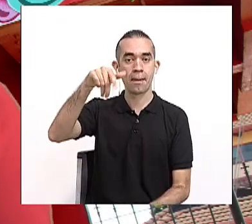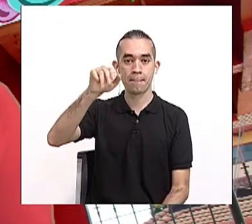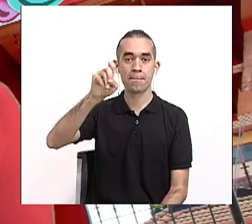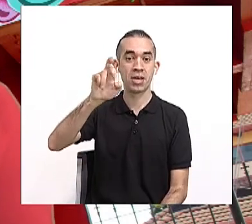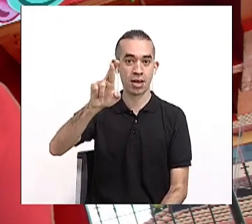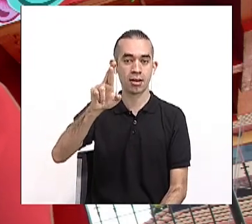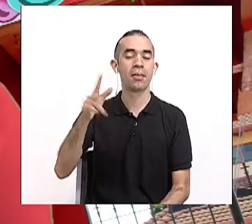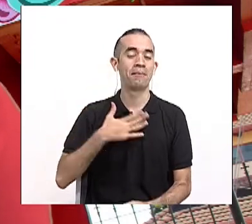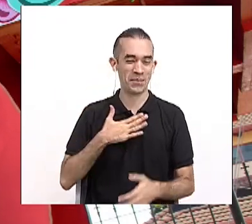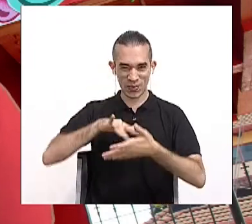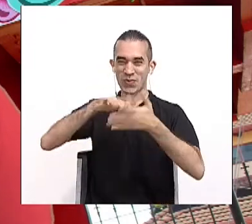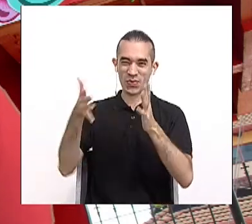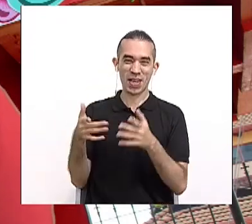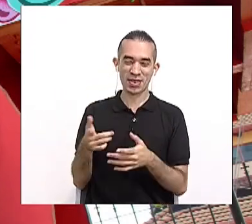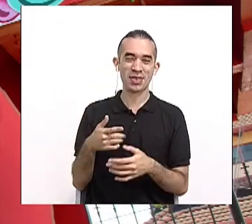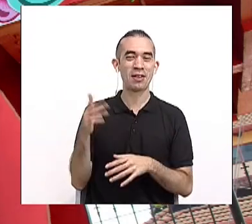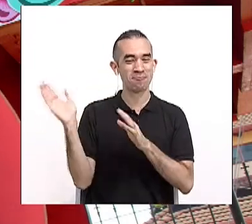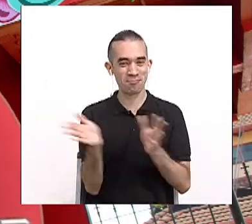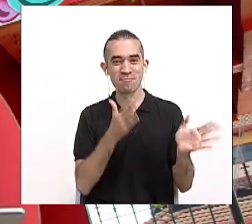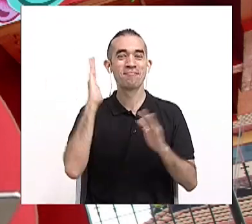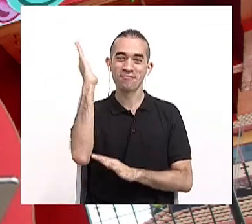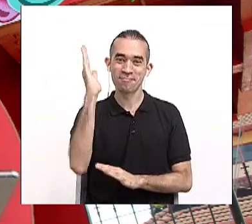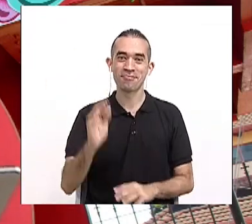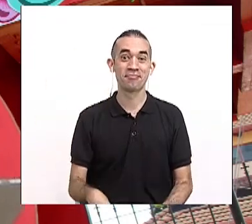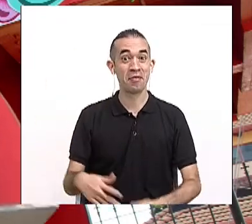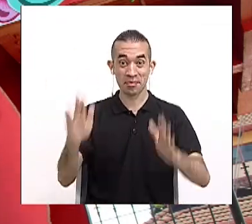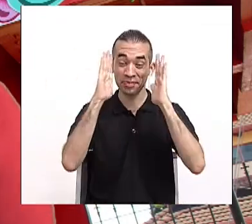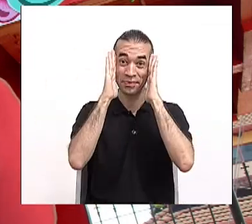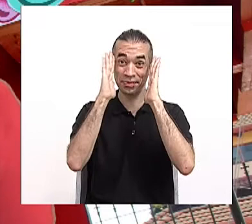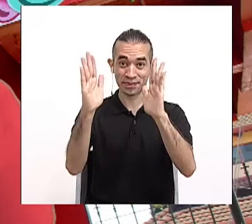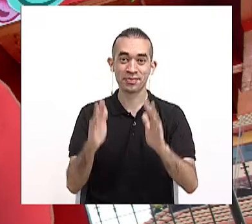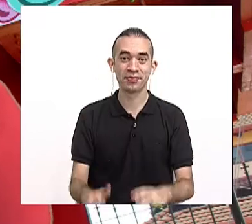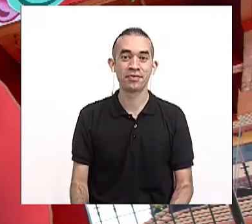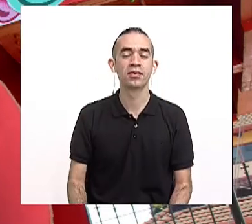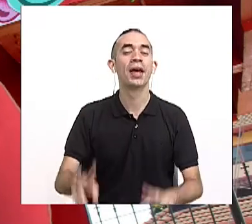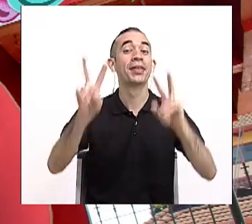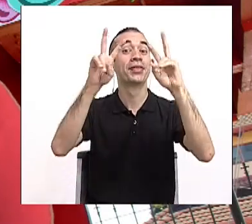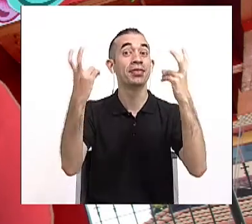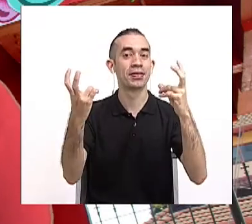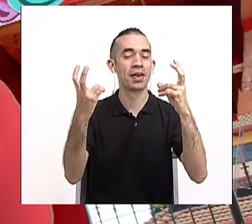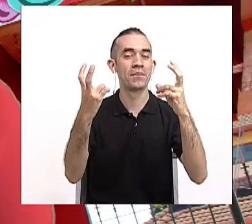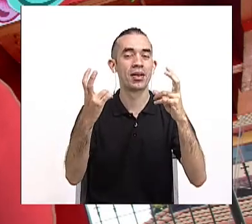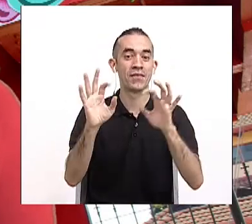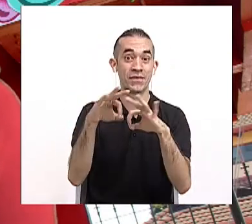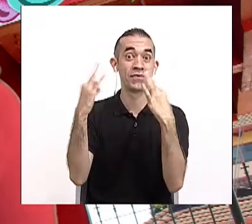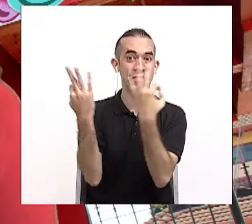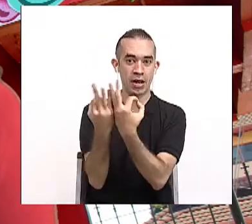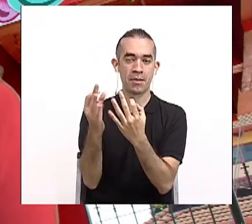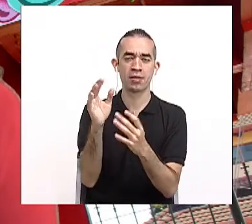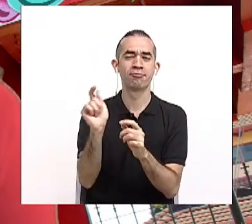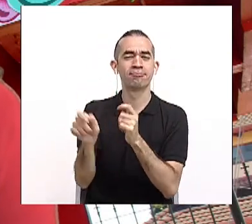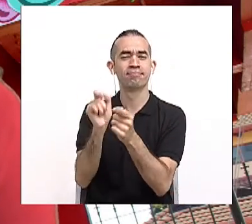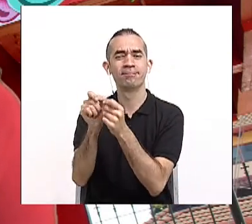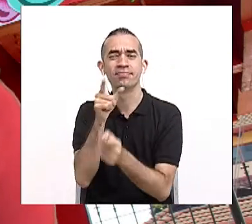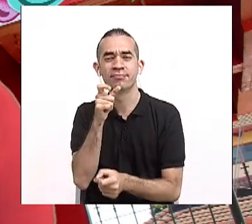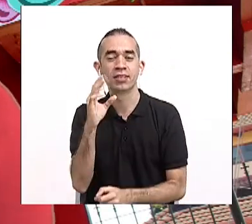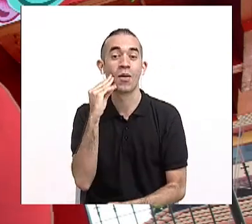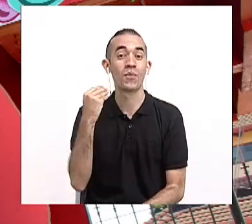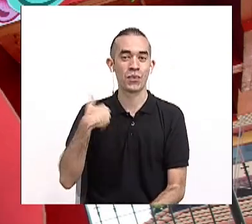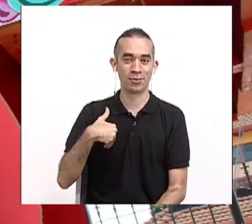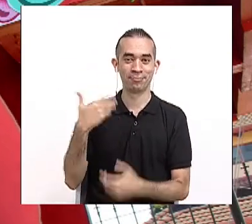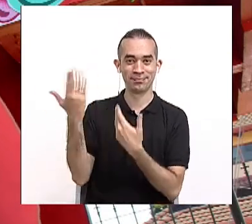Okay, very good. Now you have the information and you can prepare the speech with the help of your family. But before, I want you to listen